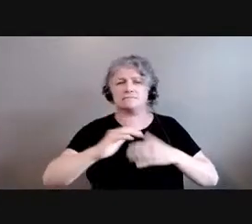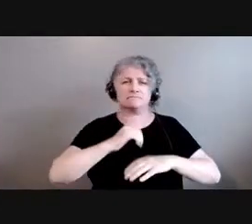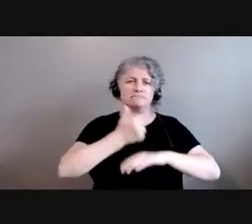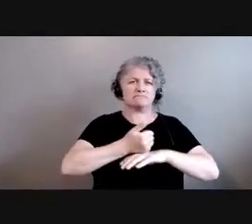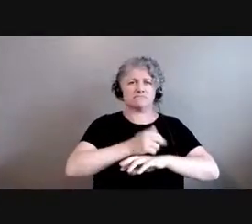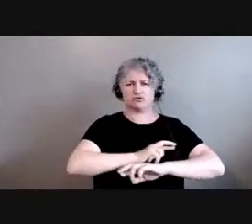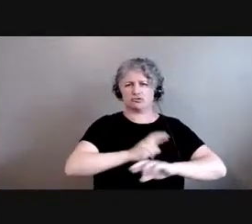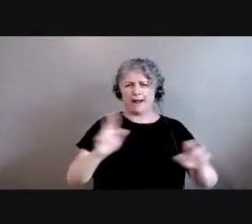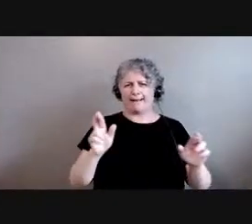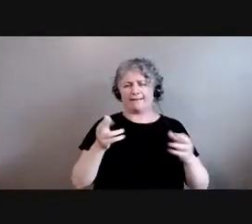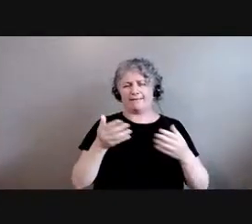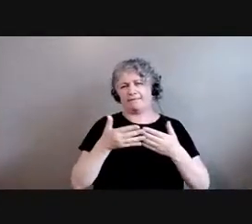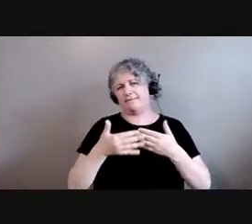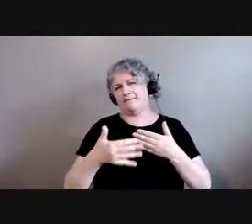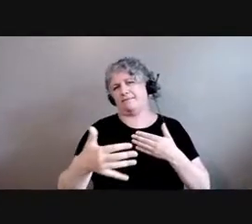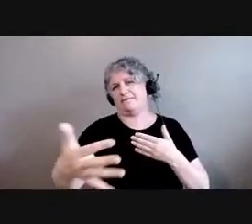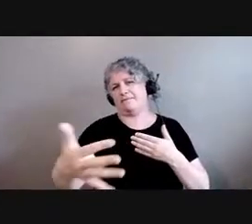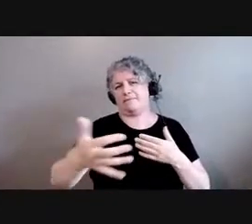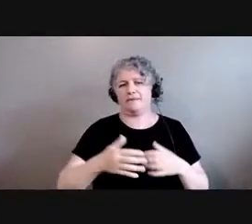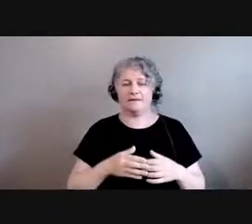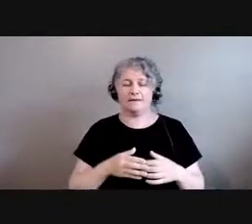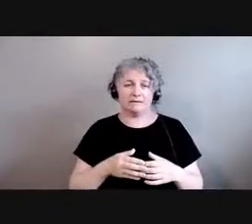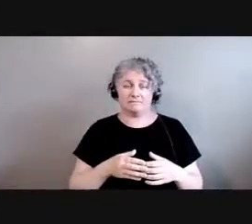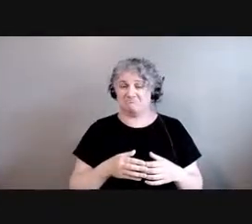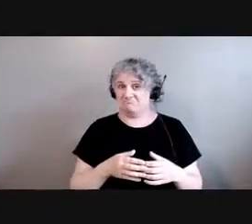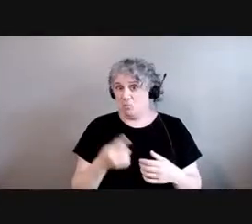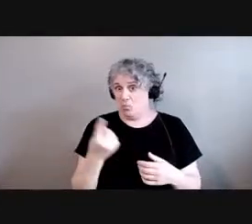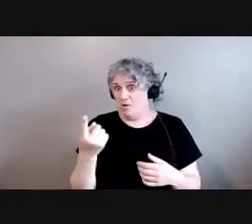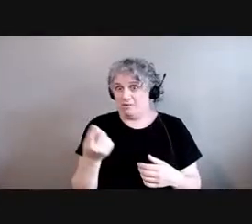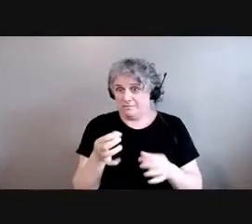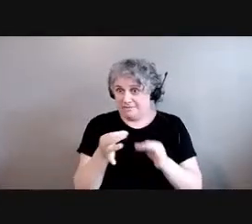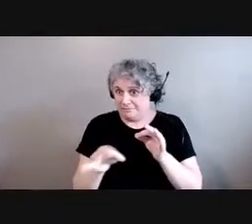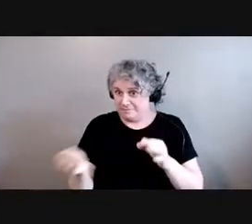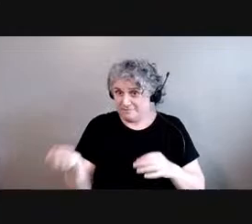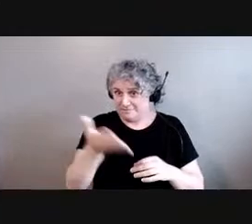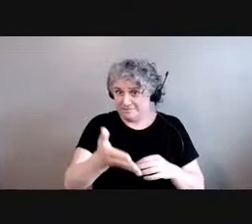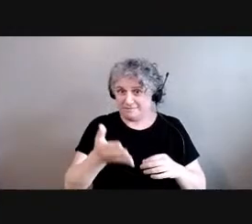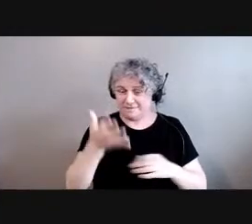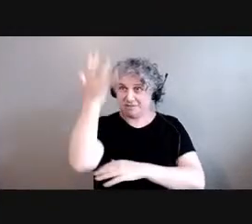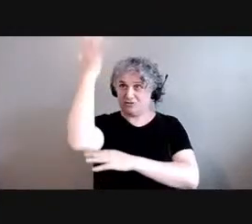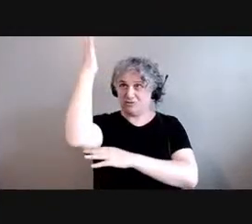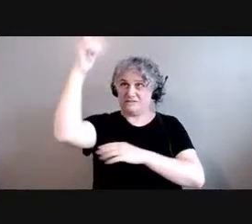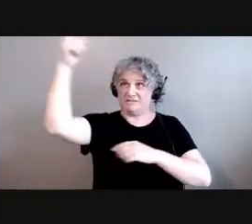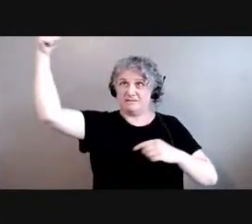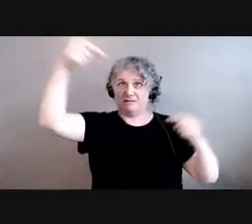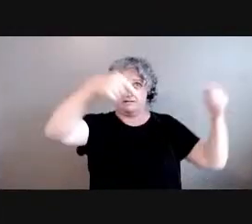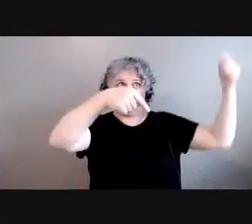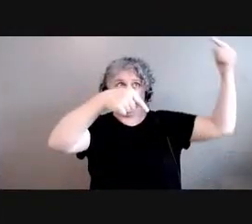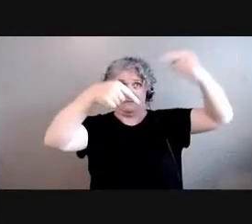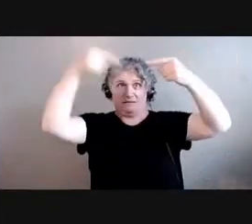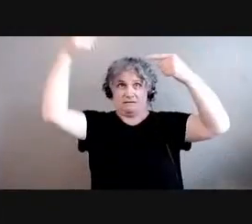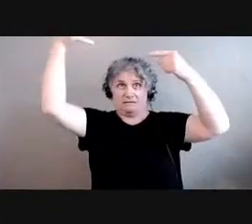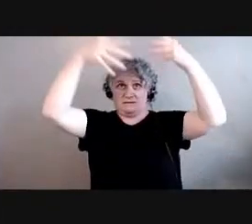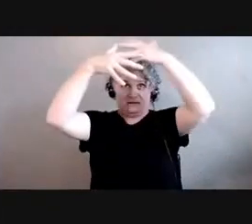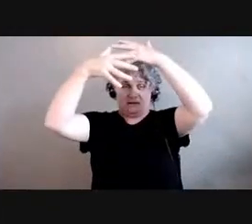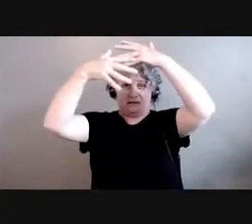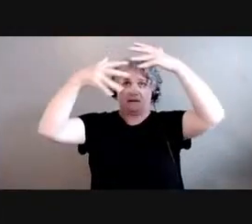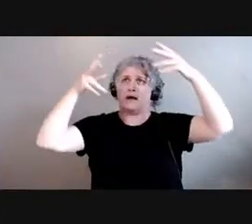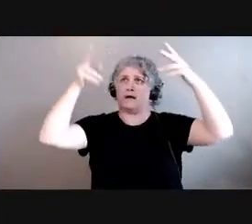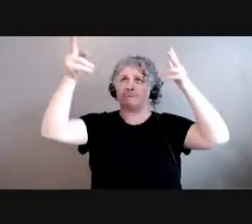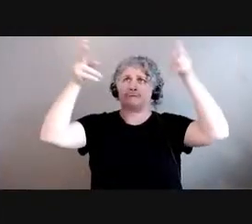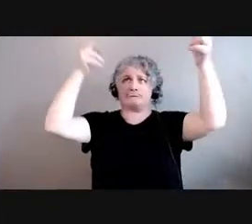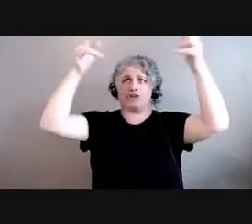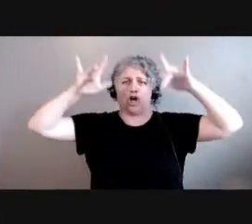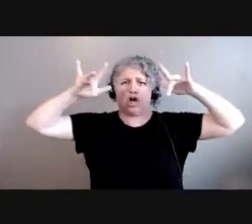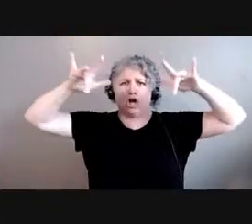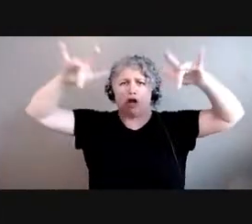today. Even something as clear, as simple as kind of removing overhead branches and making sure that there's a space for people to